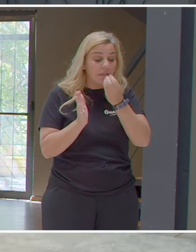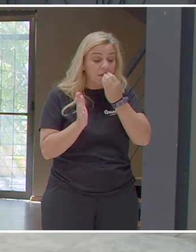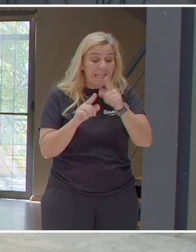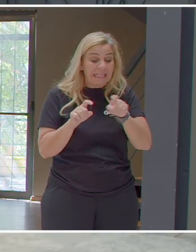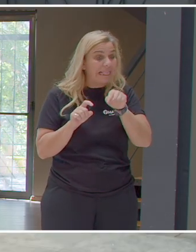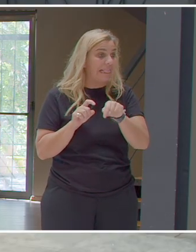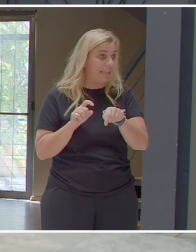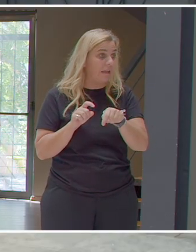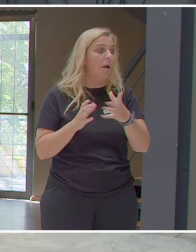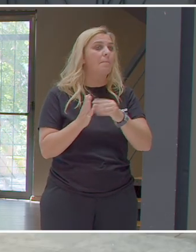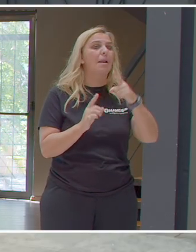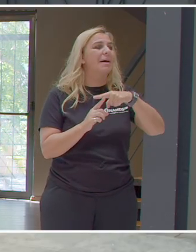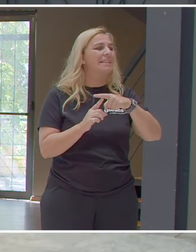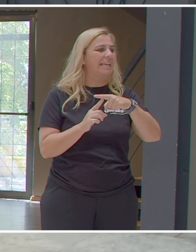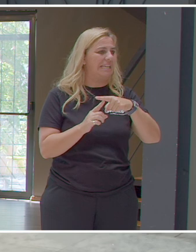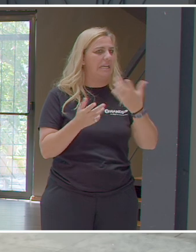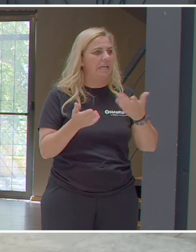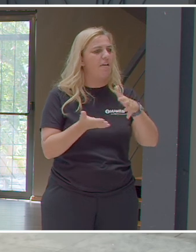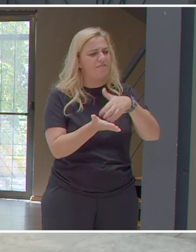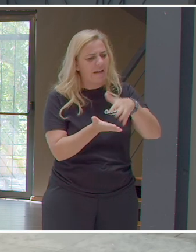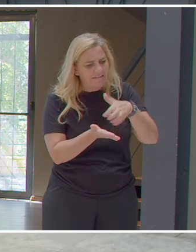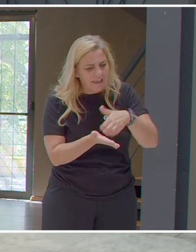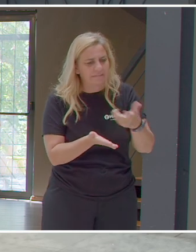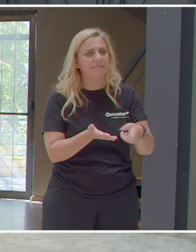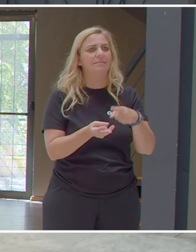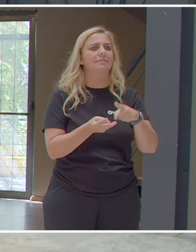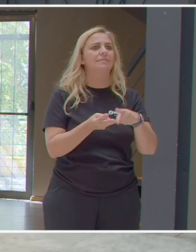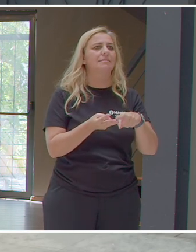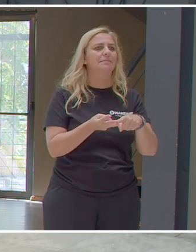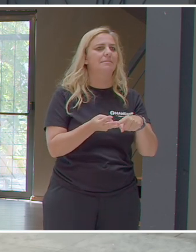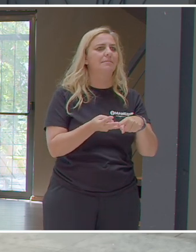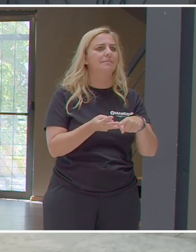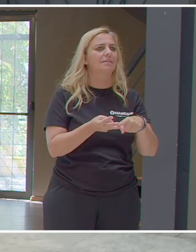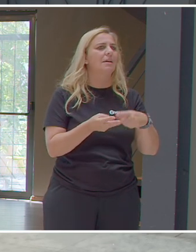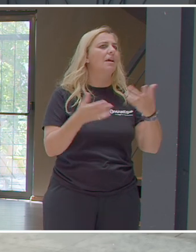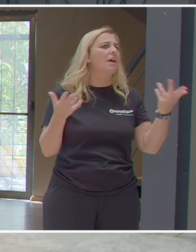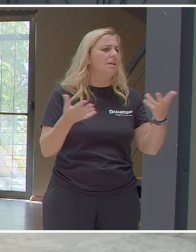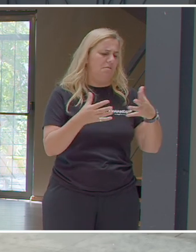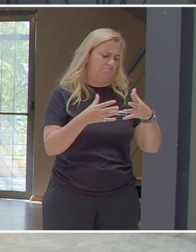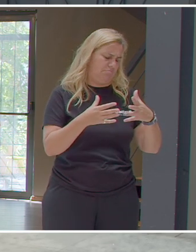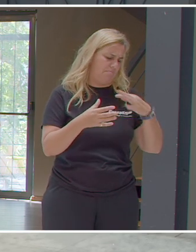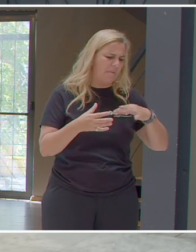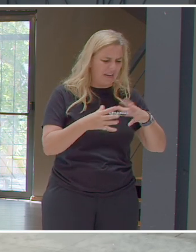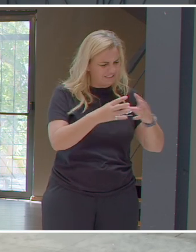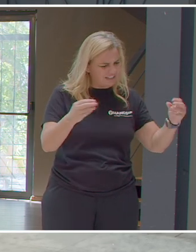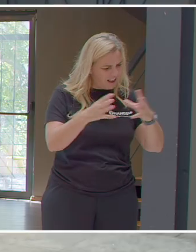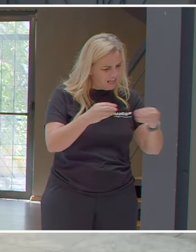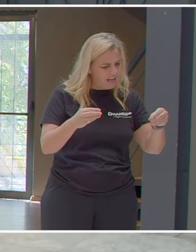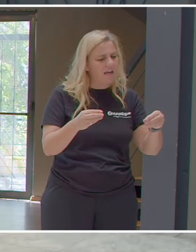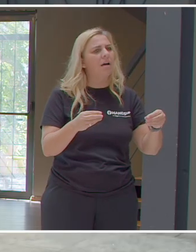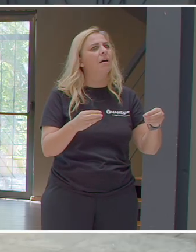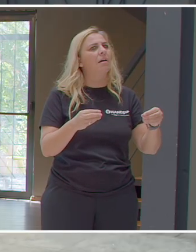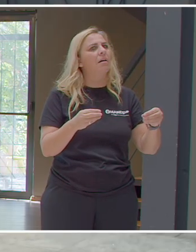if you're adding tahini and lentils, eat your cruciferous and dark leafy greens, adding it